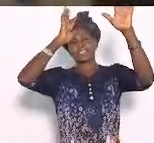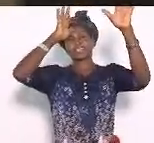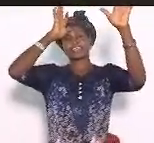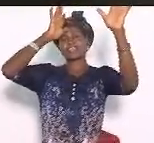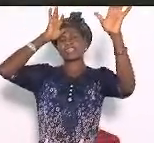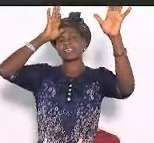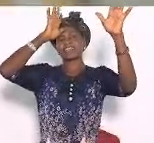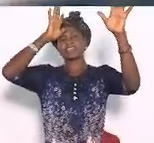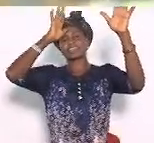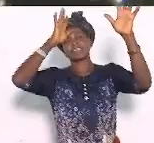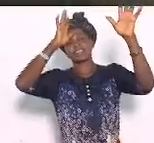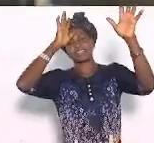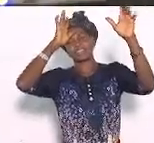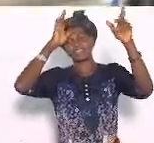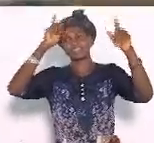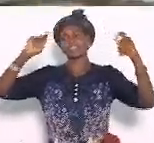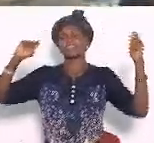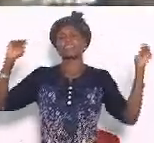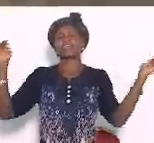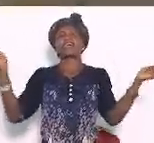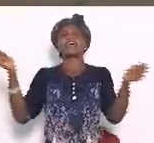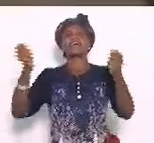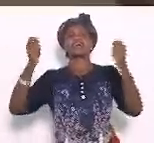father heluya